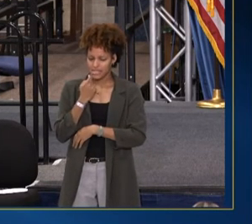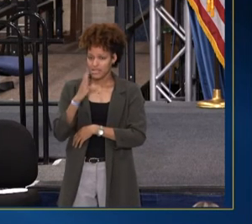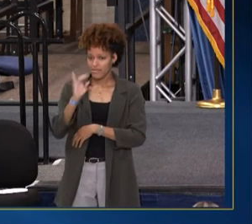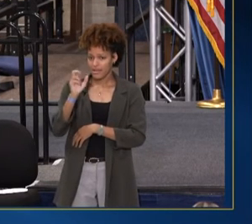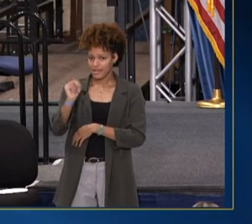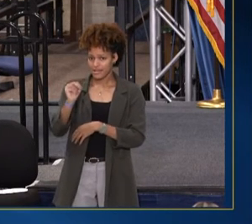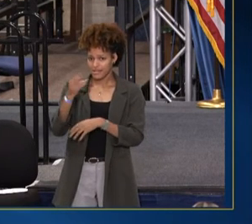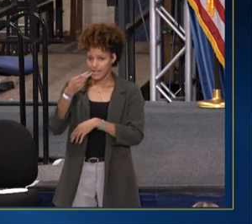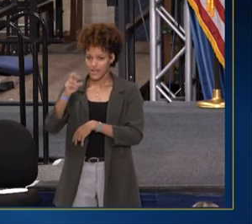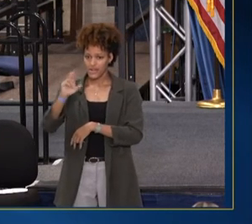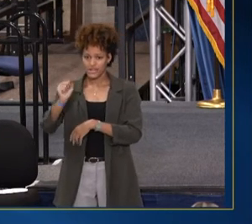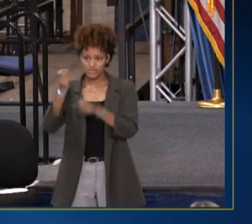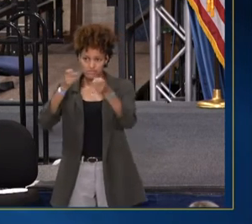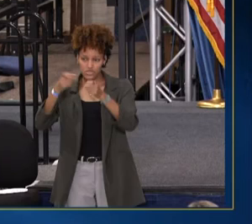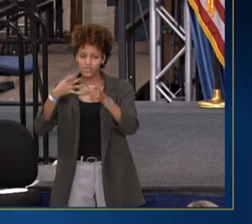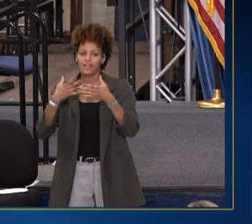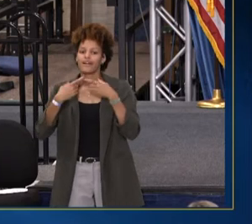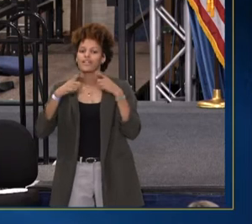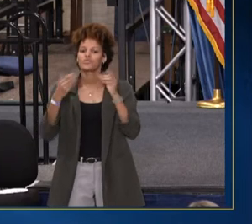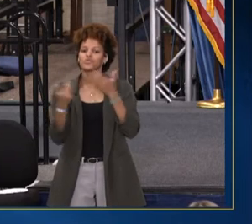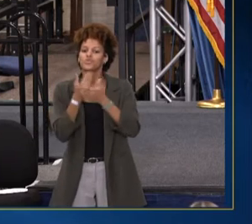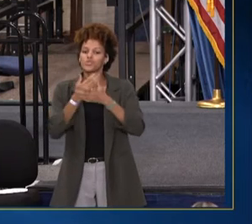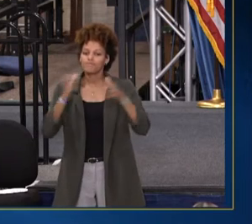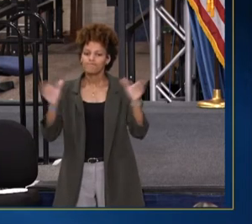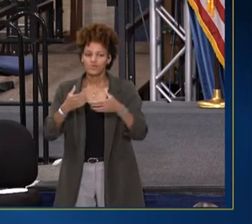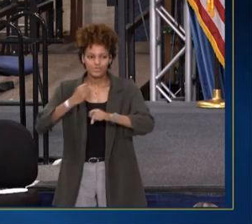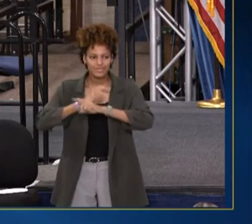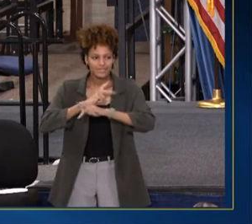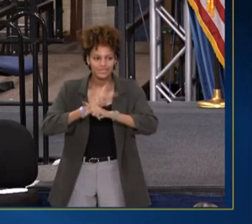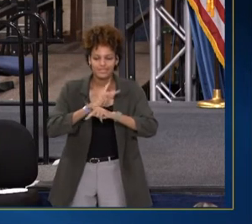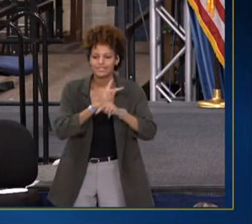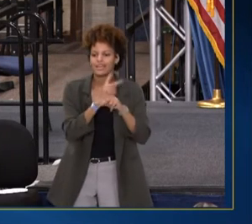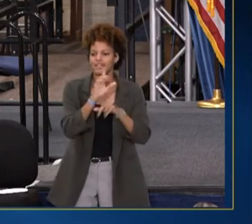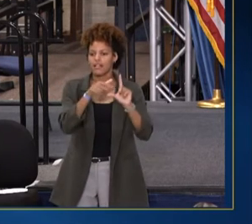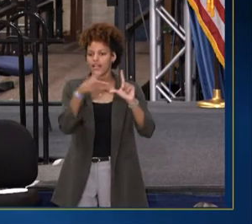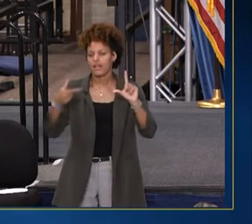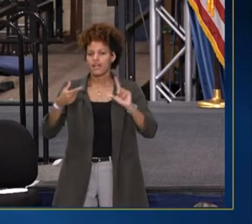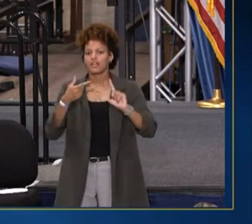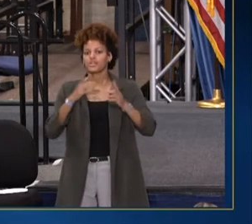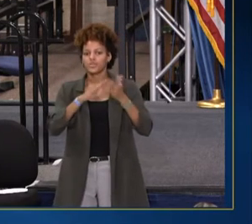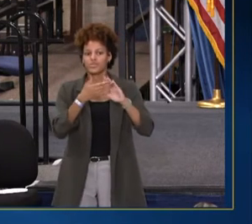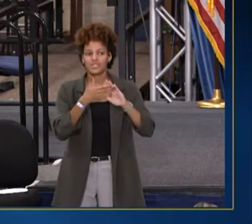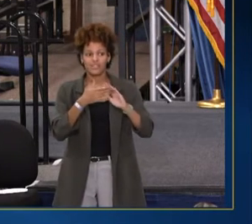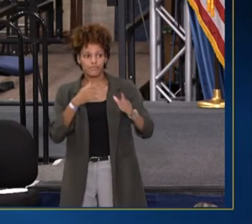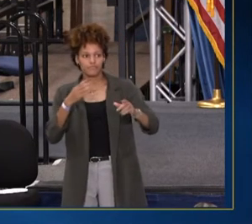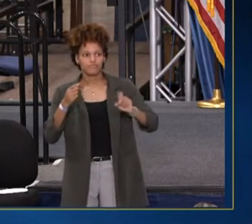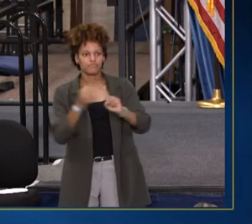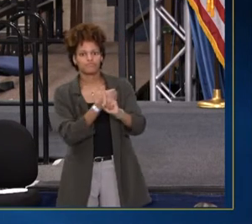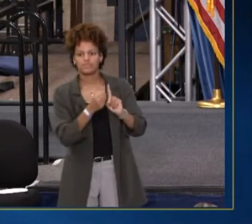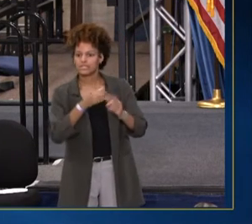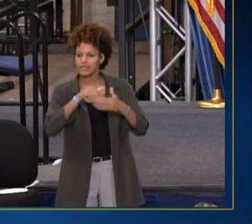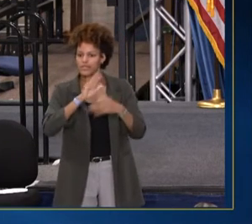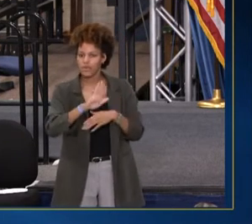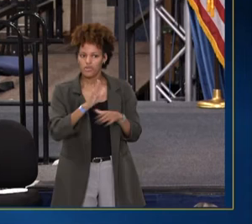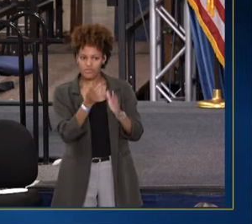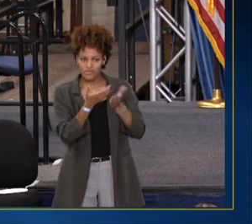administration announced a new actions to protect LGBTQ plus communities from attacks on their rights and safety, including strengthening